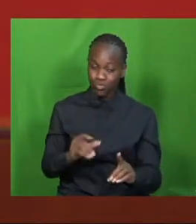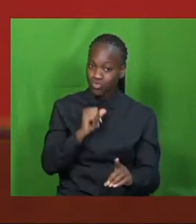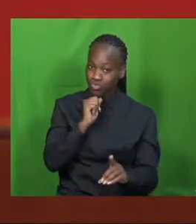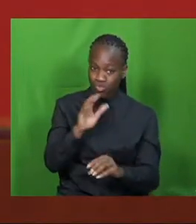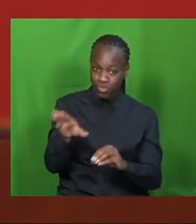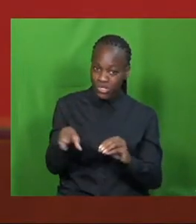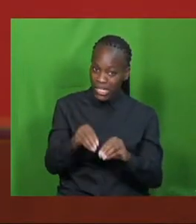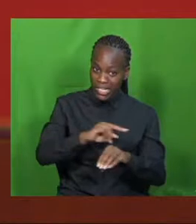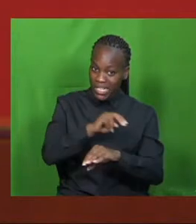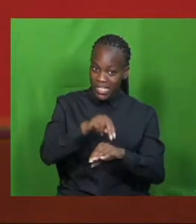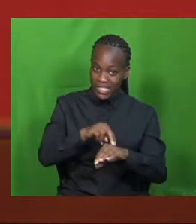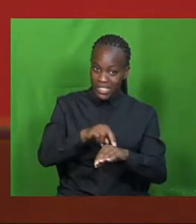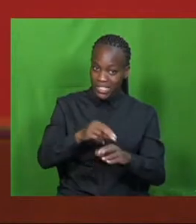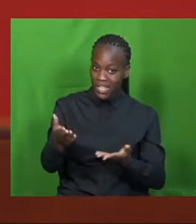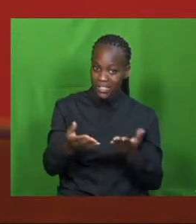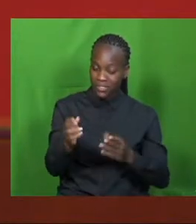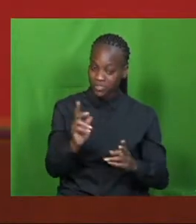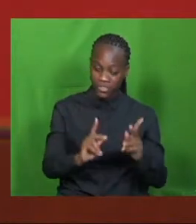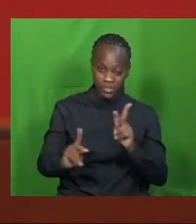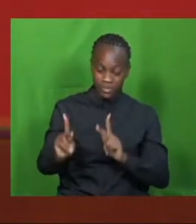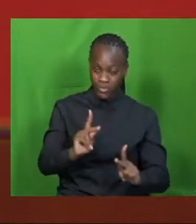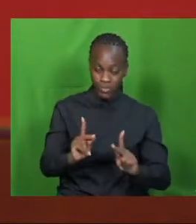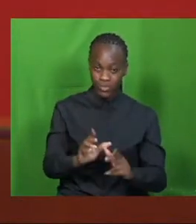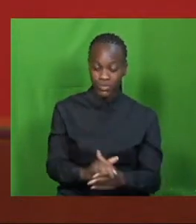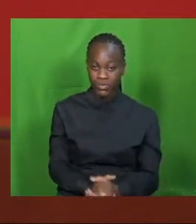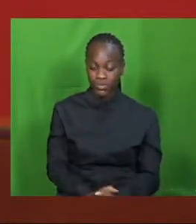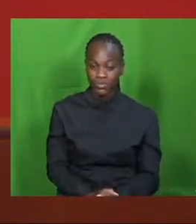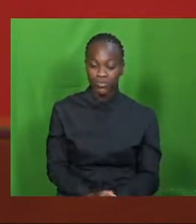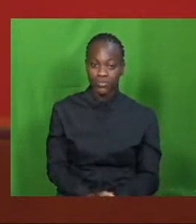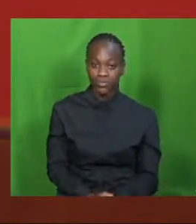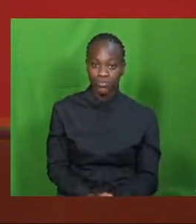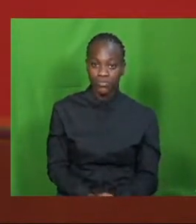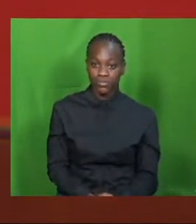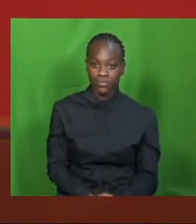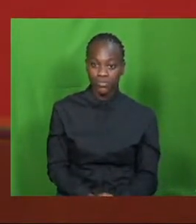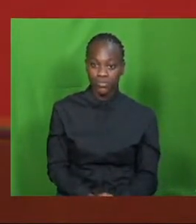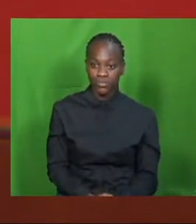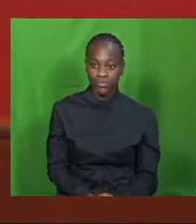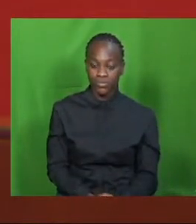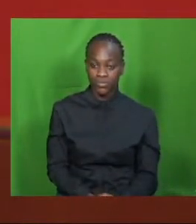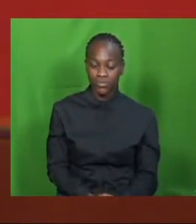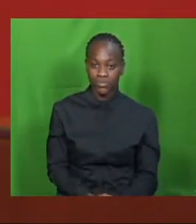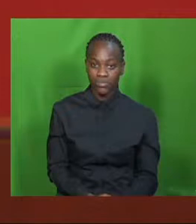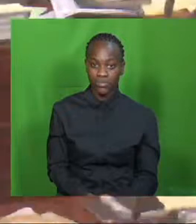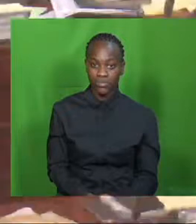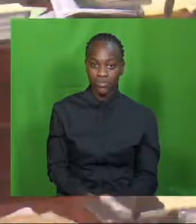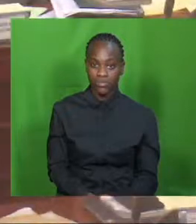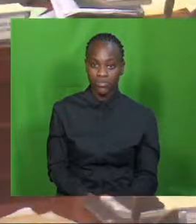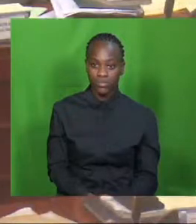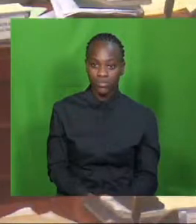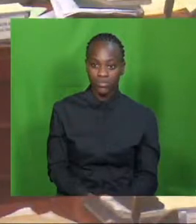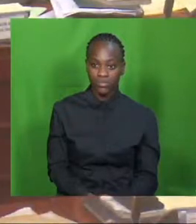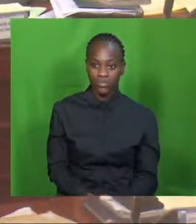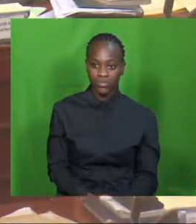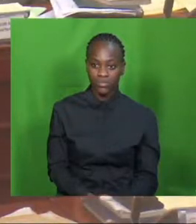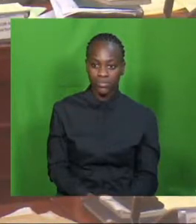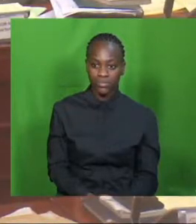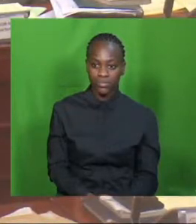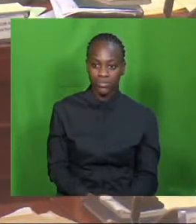Tongue, as was made for the parliamentary service, which is Roman numeral V on page 31,